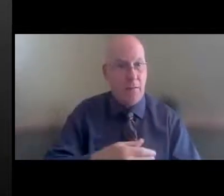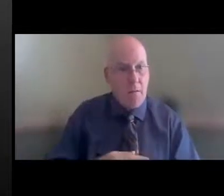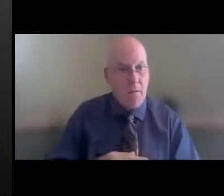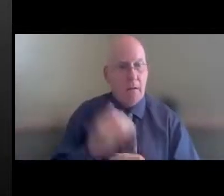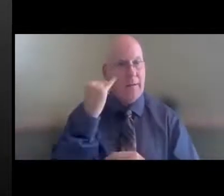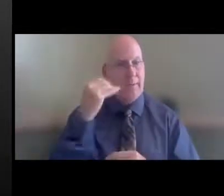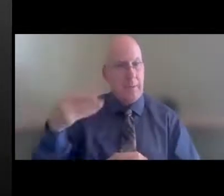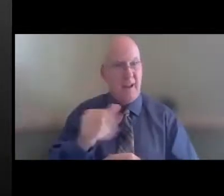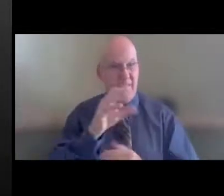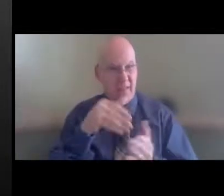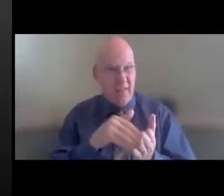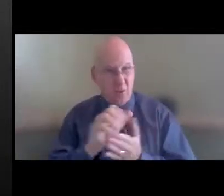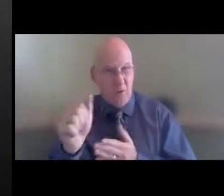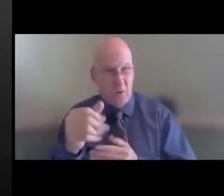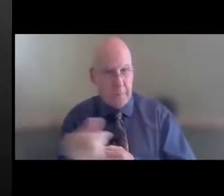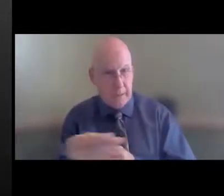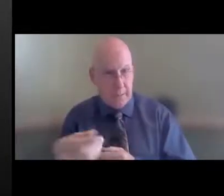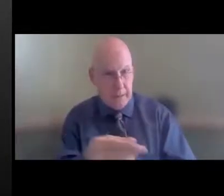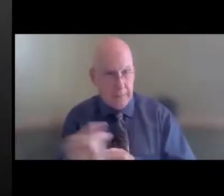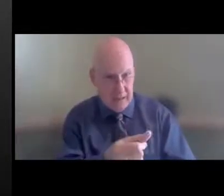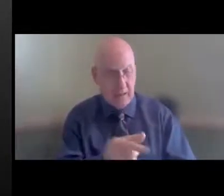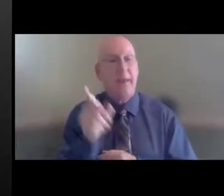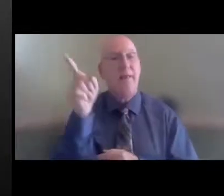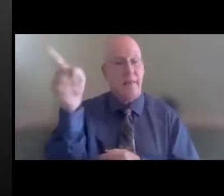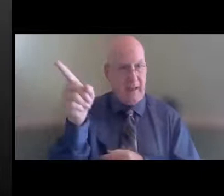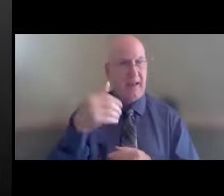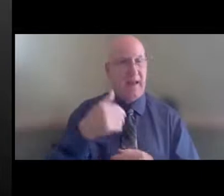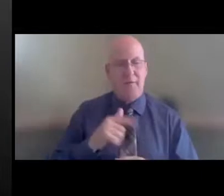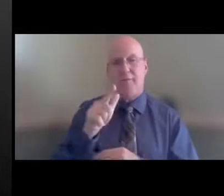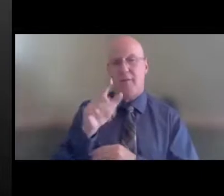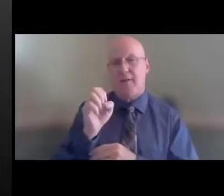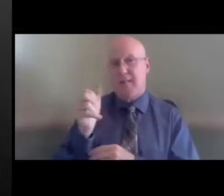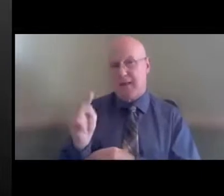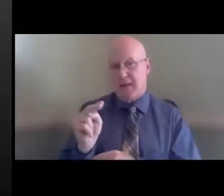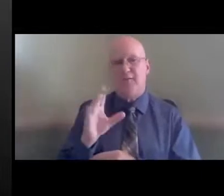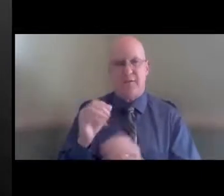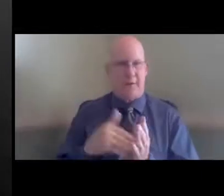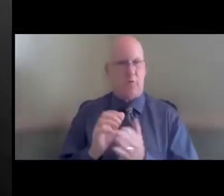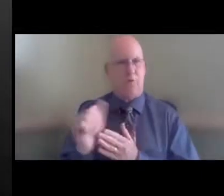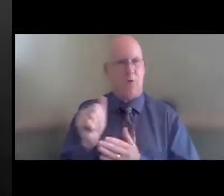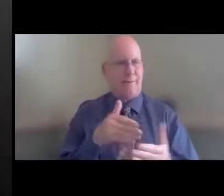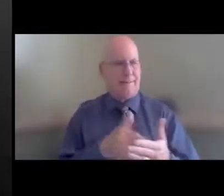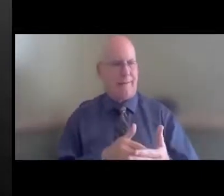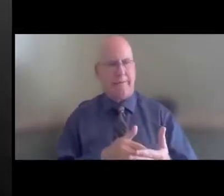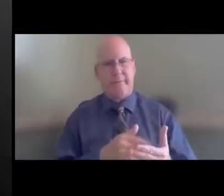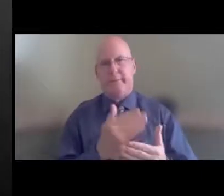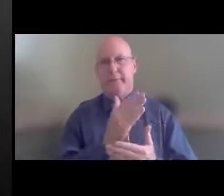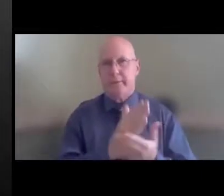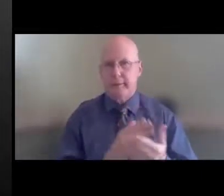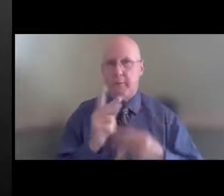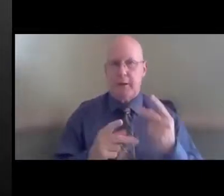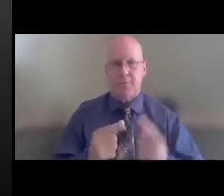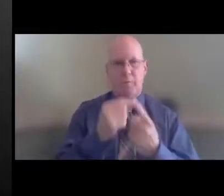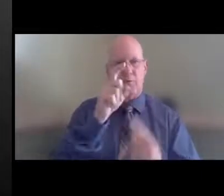out $50,000, they have the lien of $50,000 against some kinds of special needs